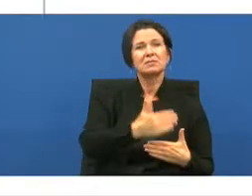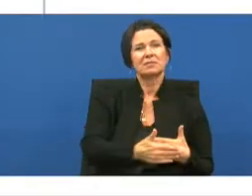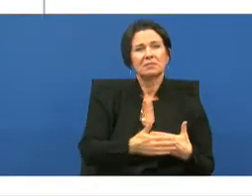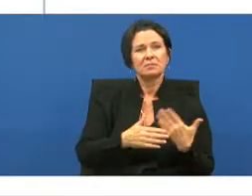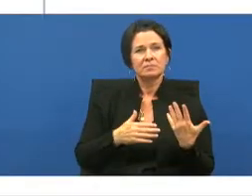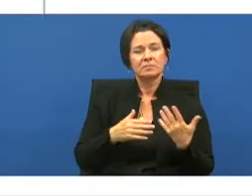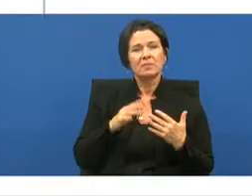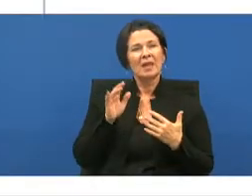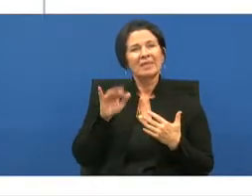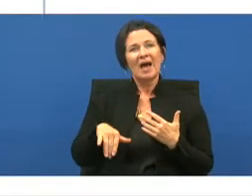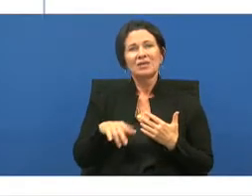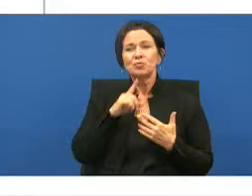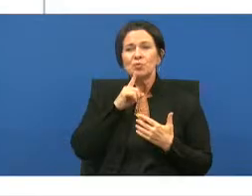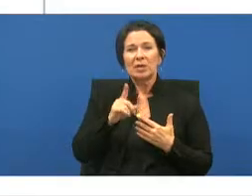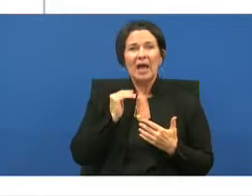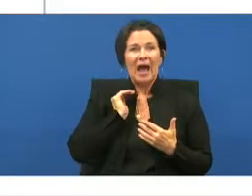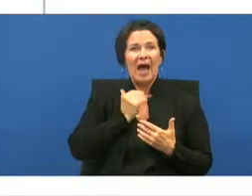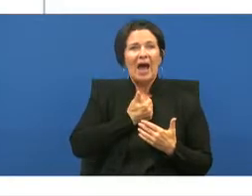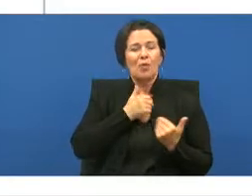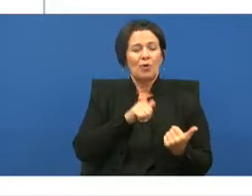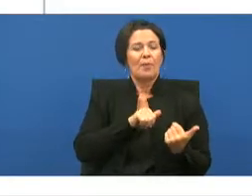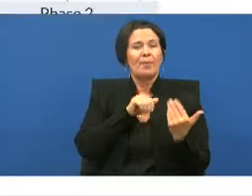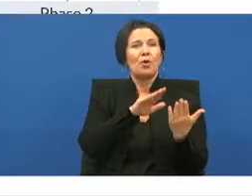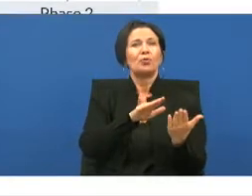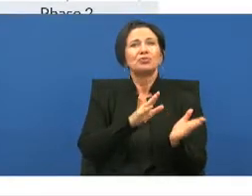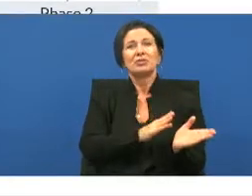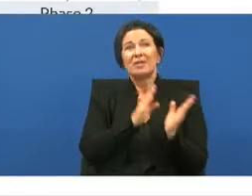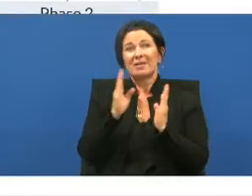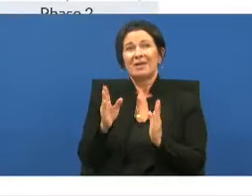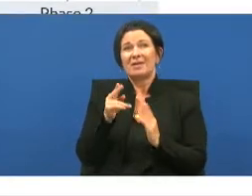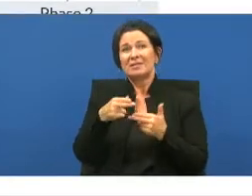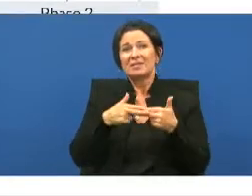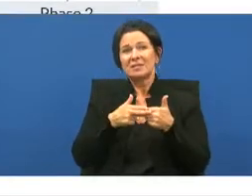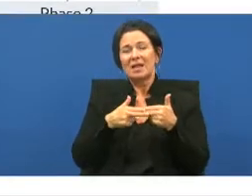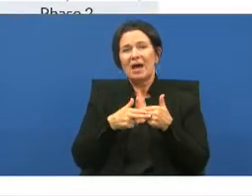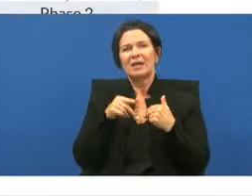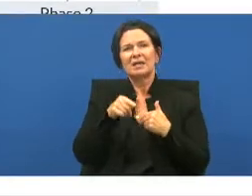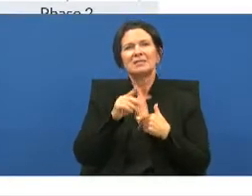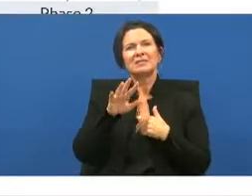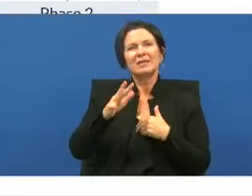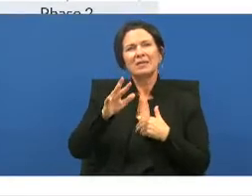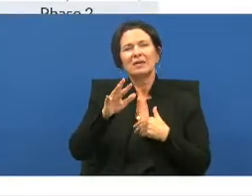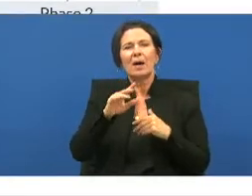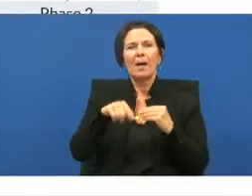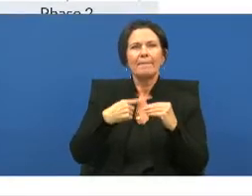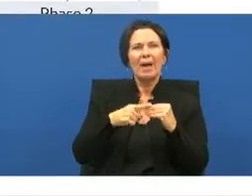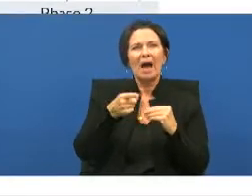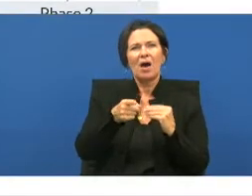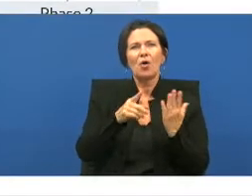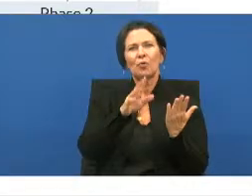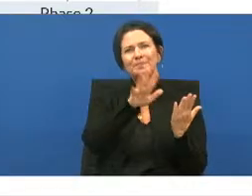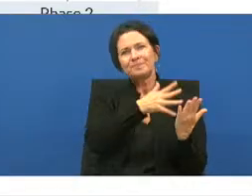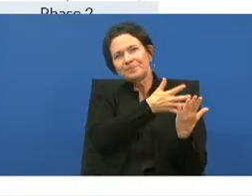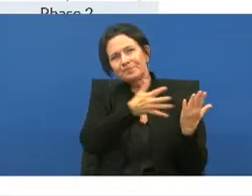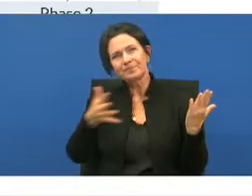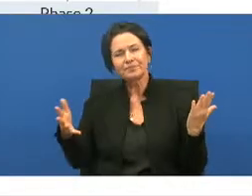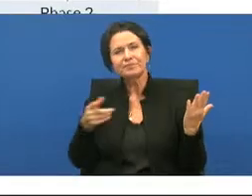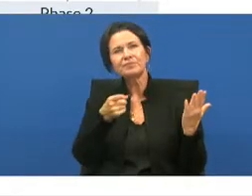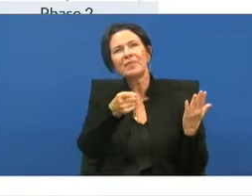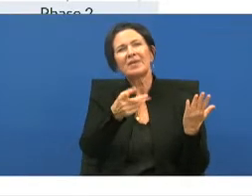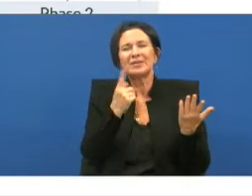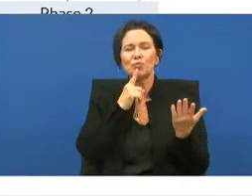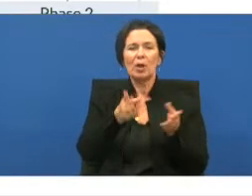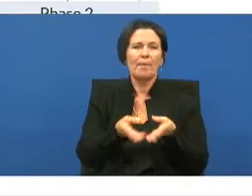about, the approach that we have. In the next slide, just a little bit about project schedule. So broadly speaking, this